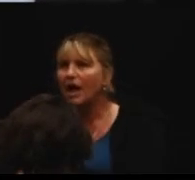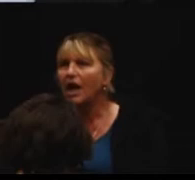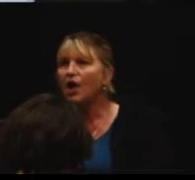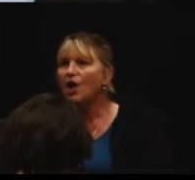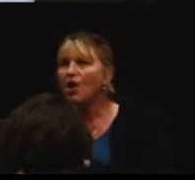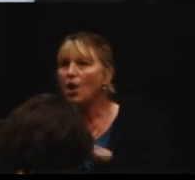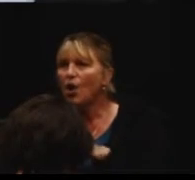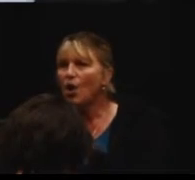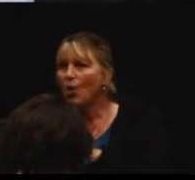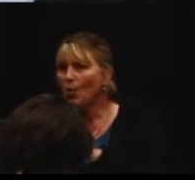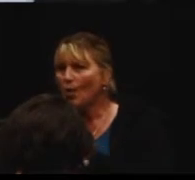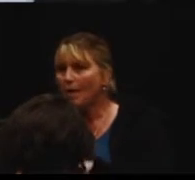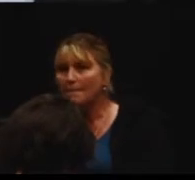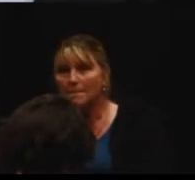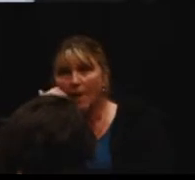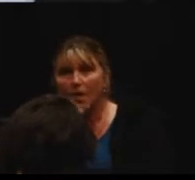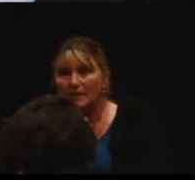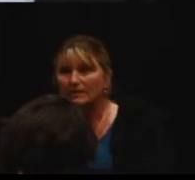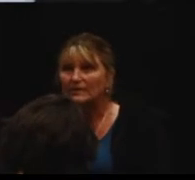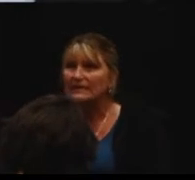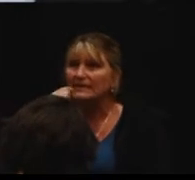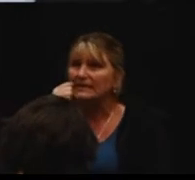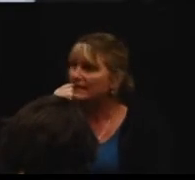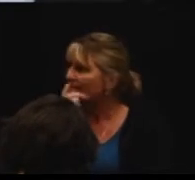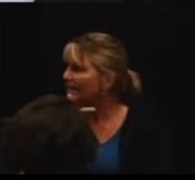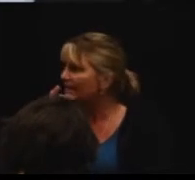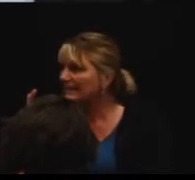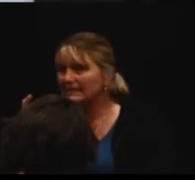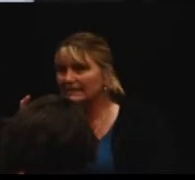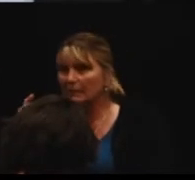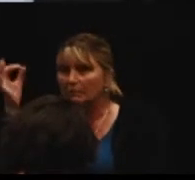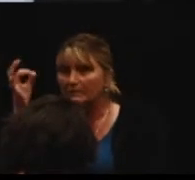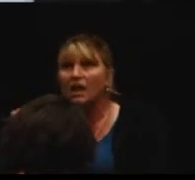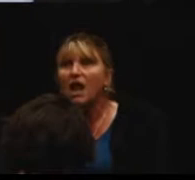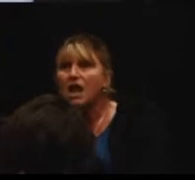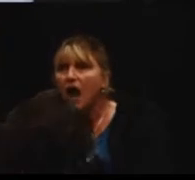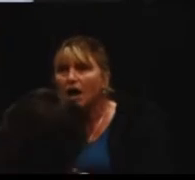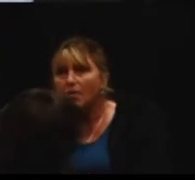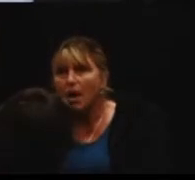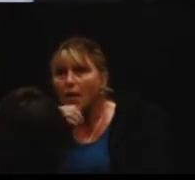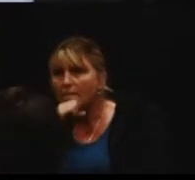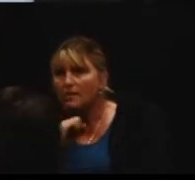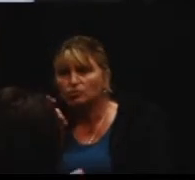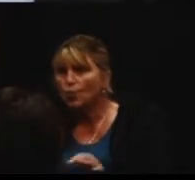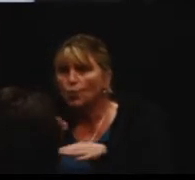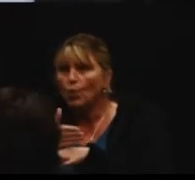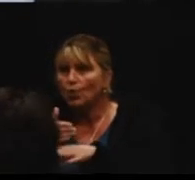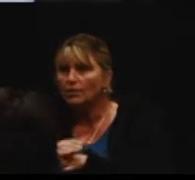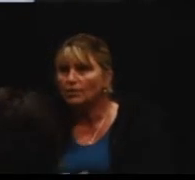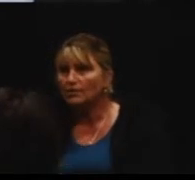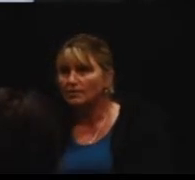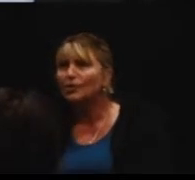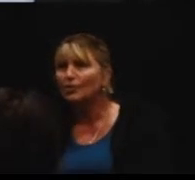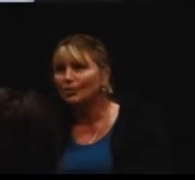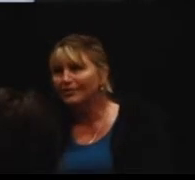males, 17.6%. These are young Māori males who are unemployed today. Females, 27.5%, not in training